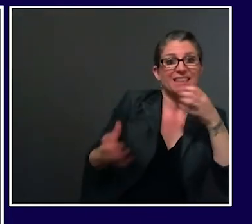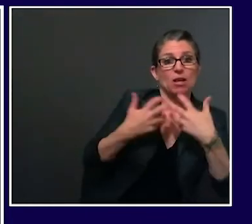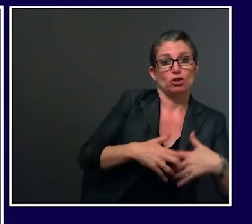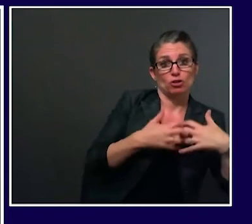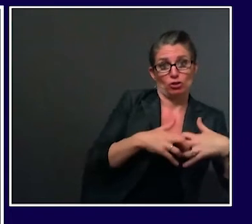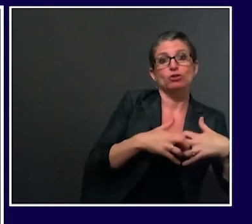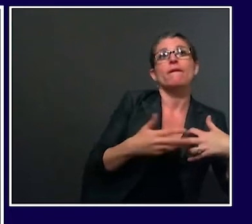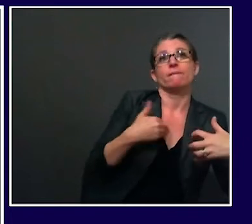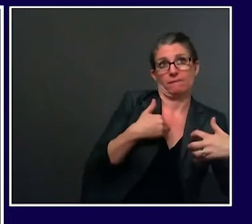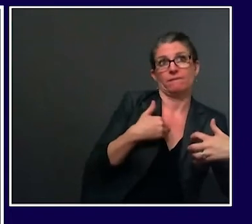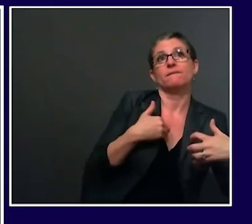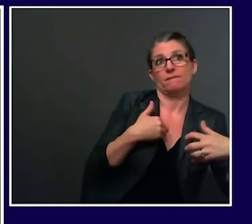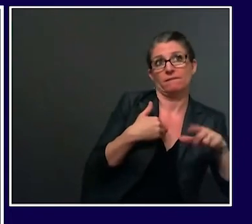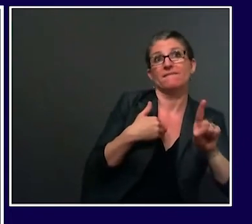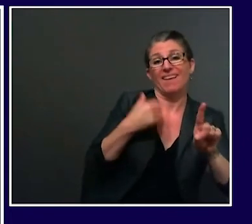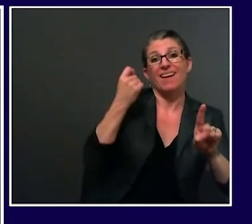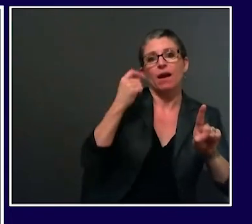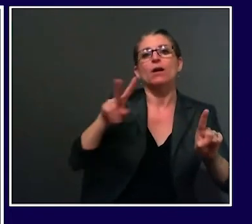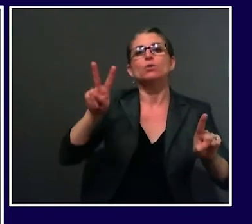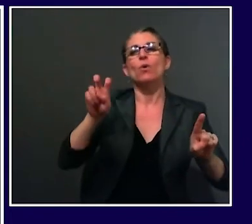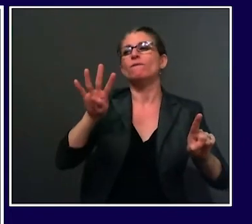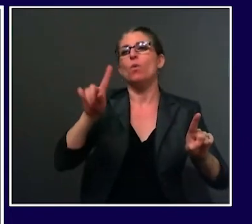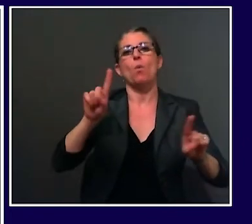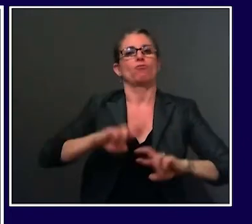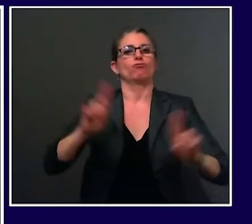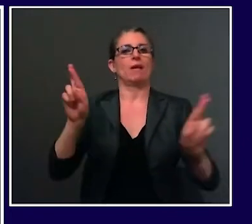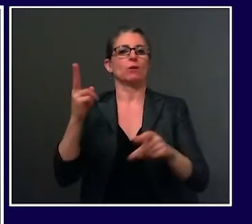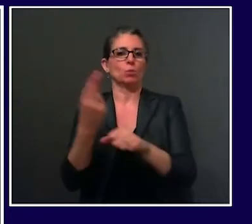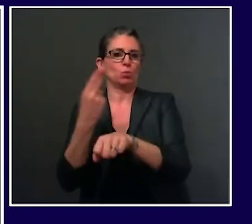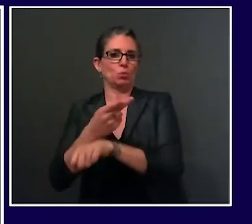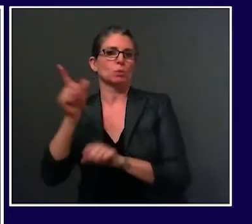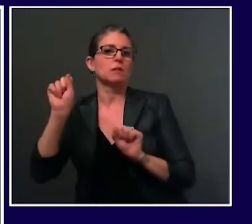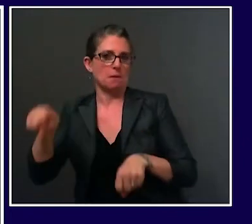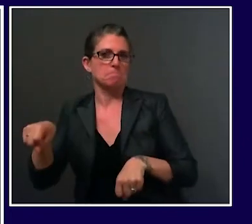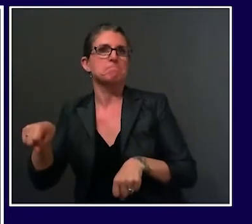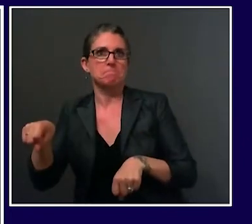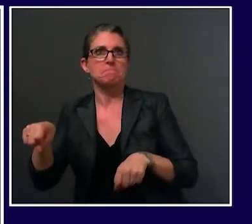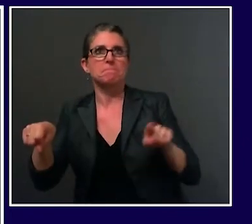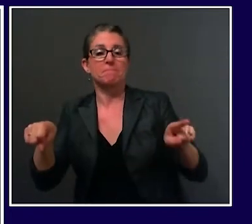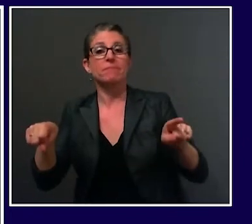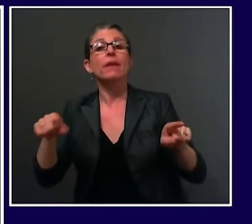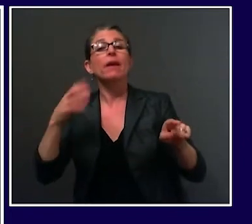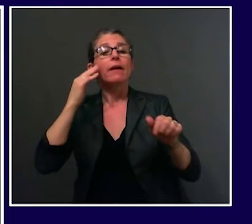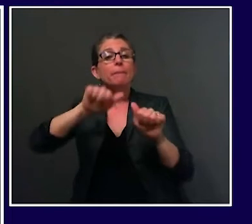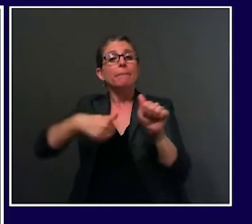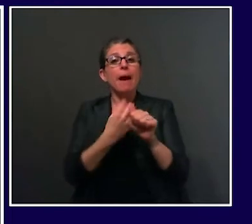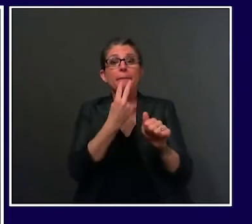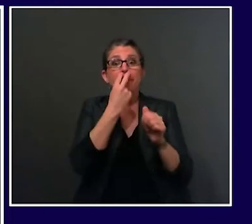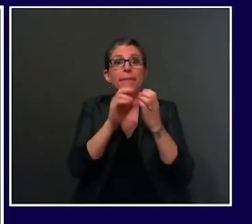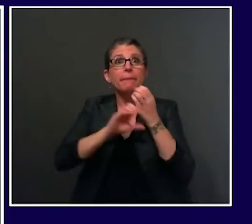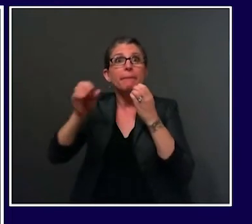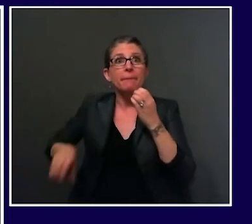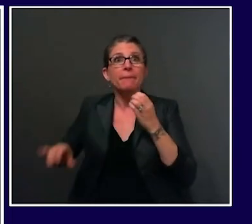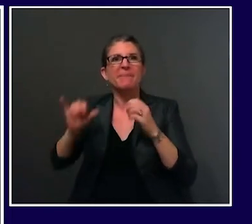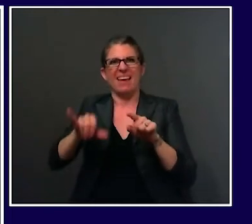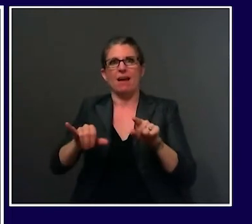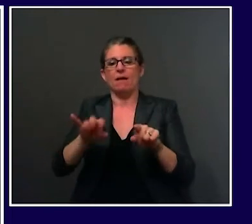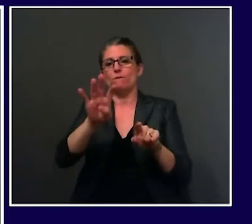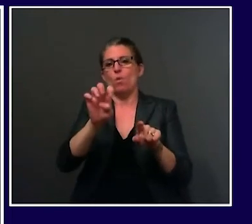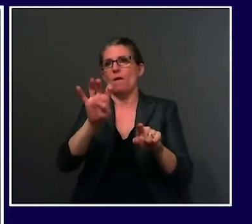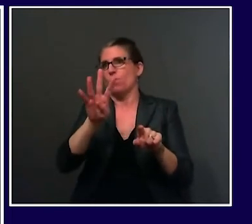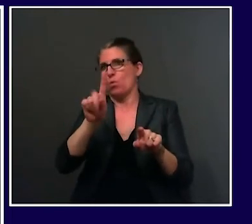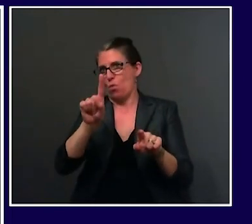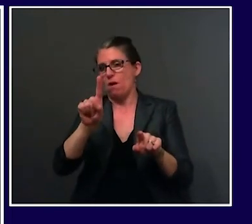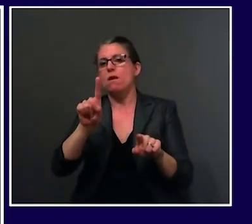241 of which are available, and there remain available 441 alternative ventilators across the